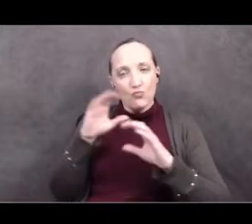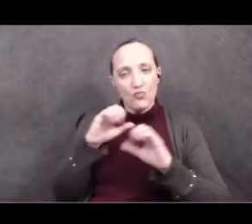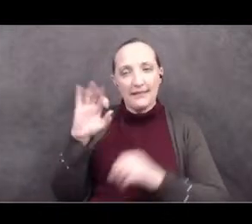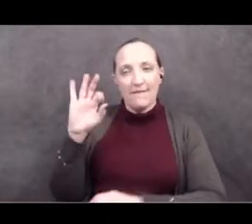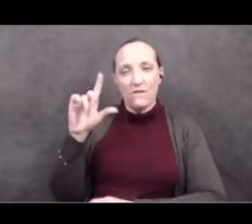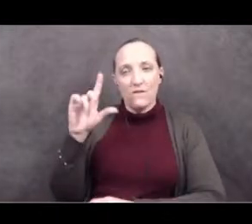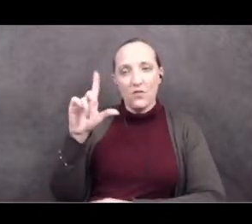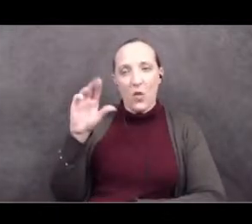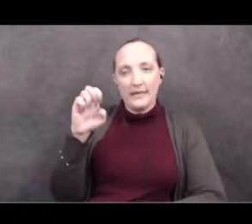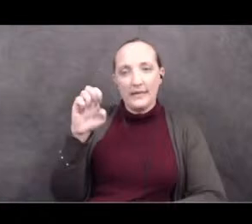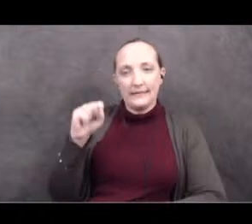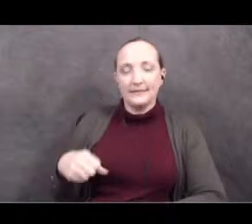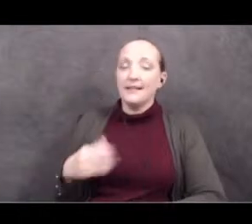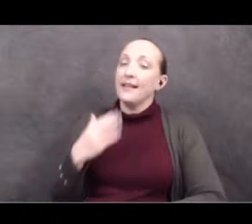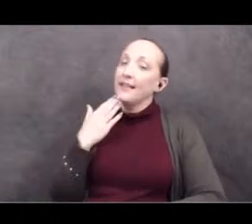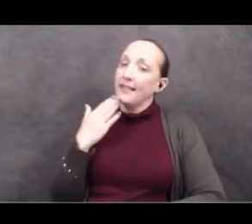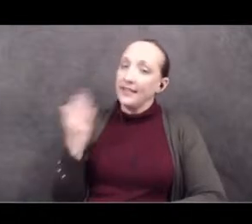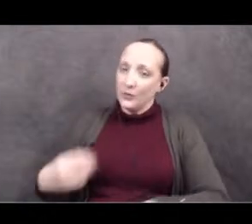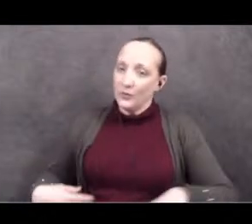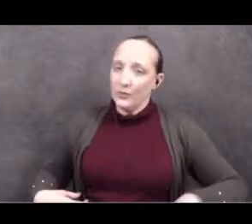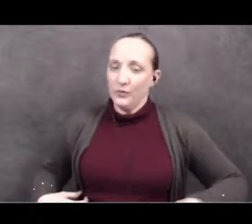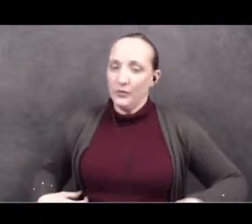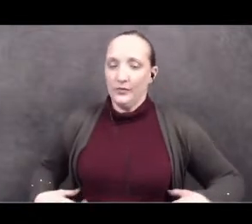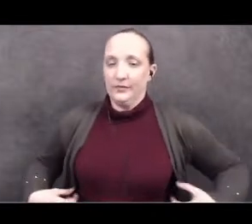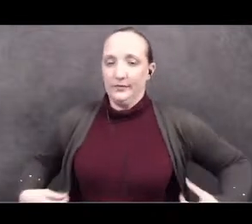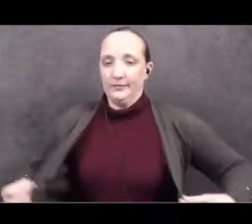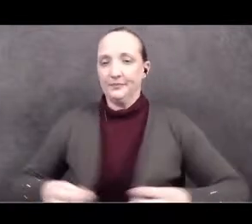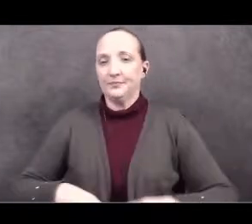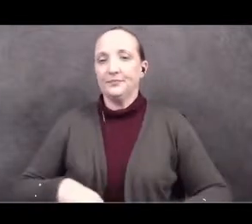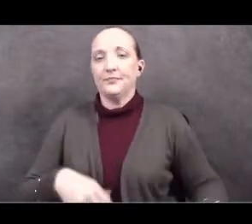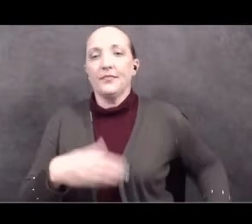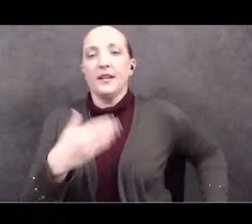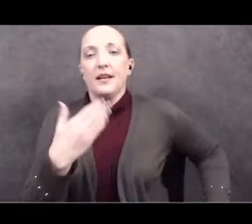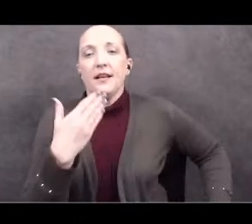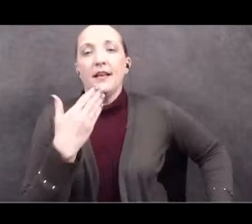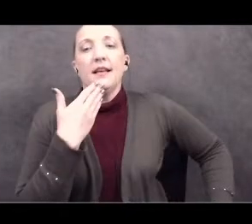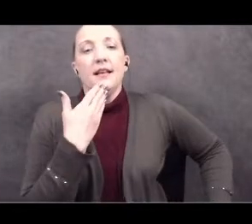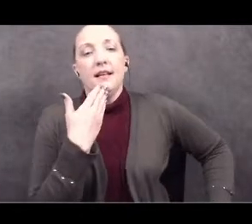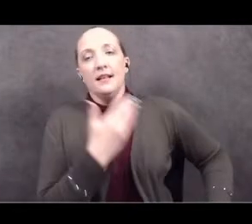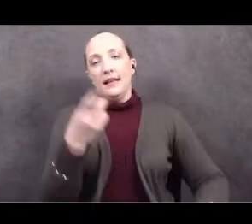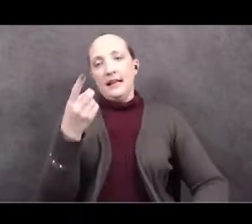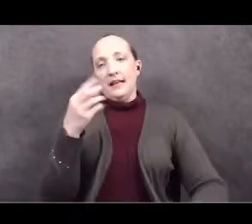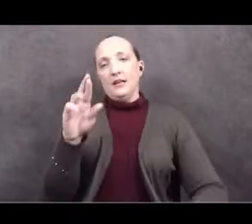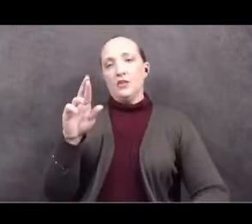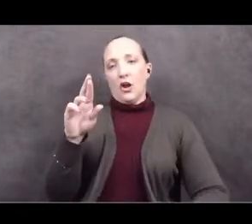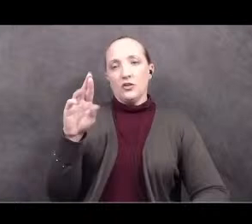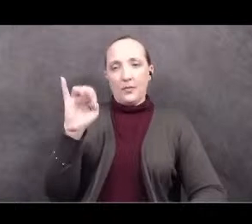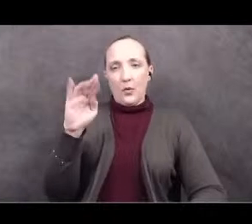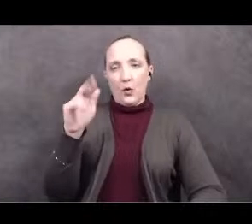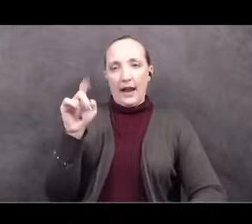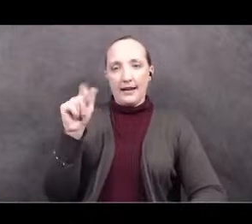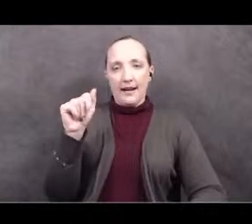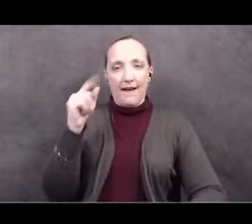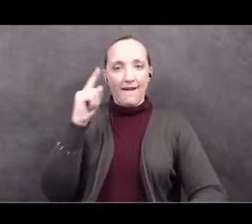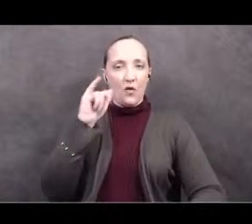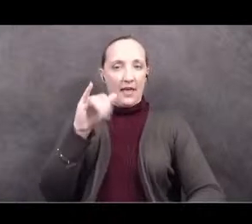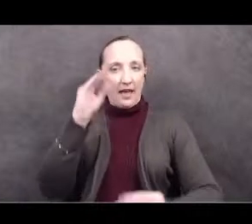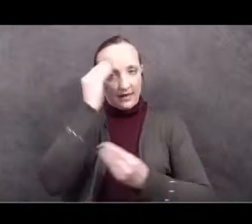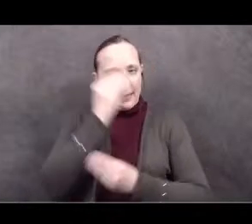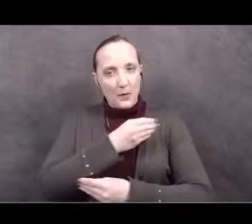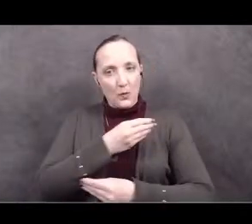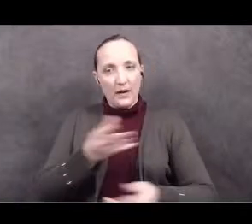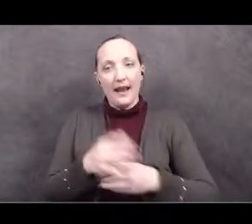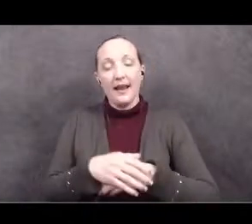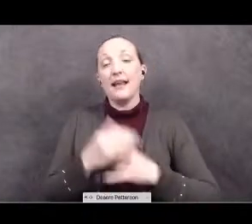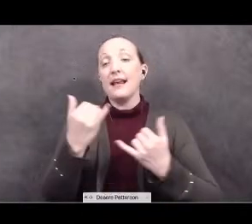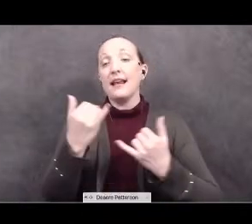Flores thank you Mr Flores thank you Dr Miranda for the uh for the communic next on our agenda is board member